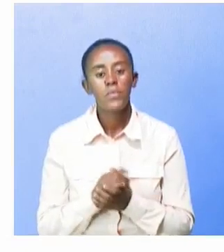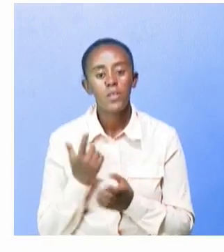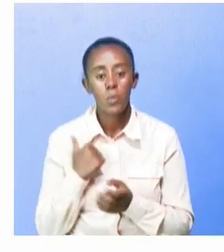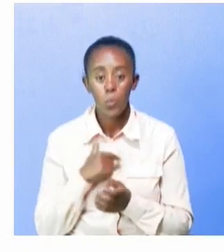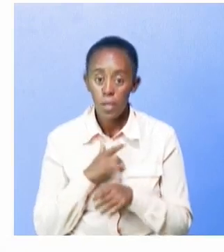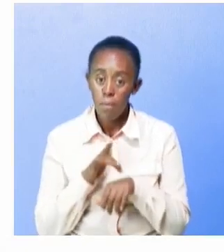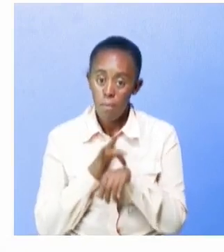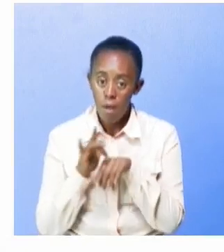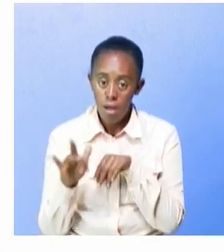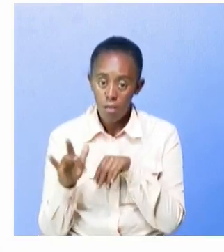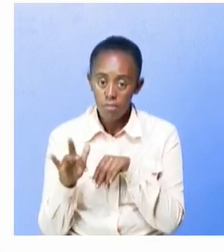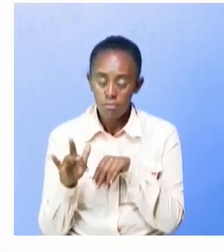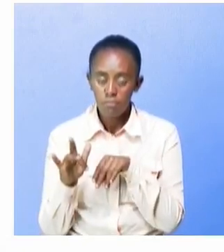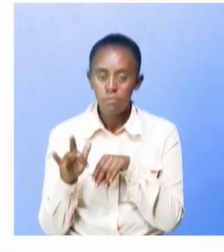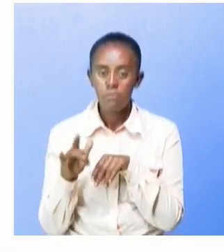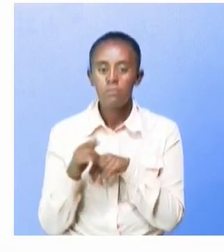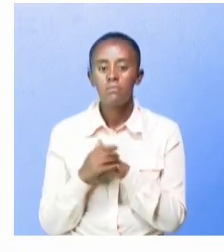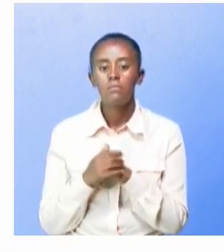blank